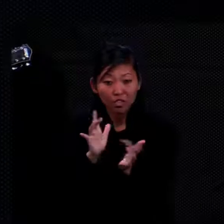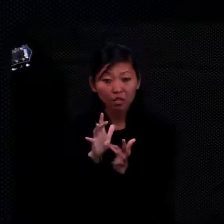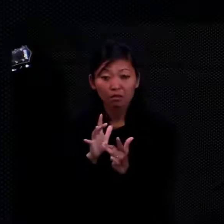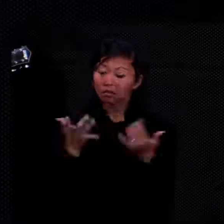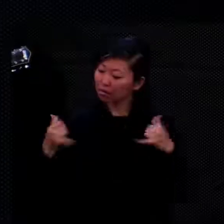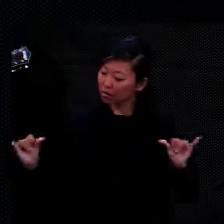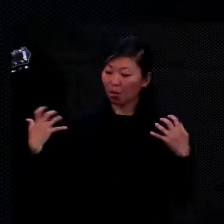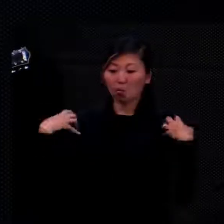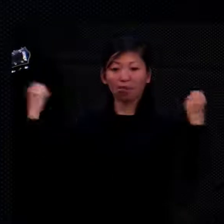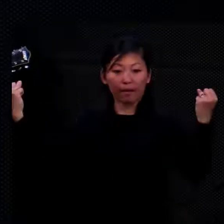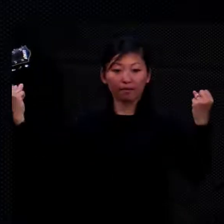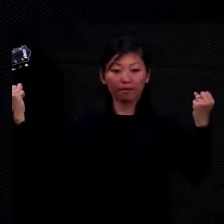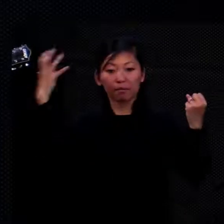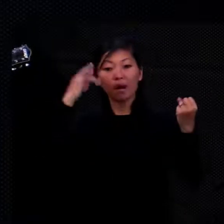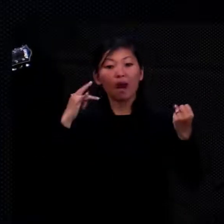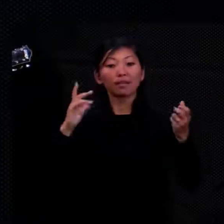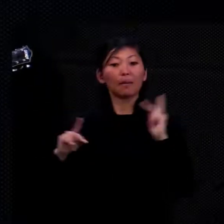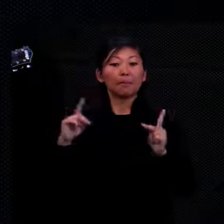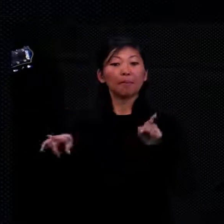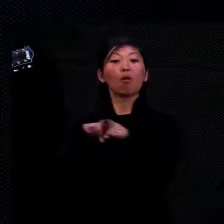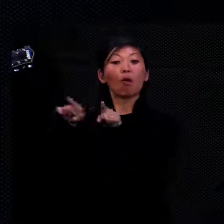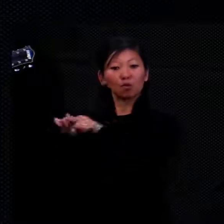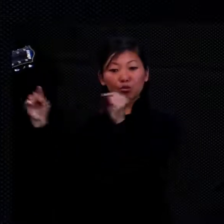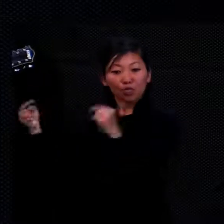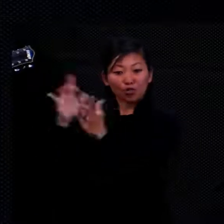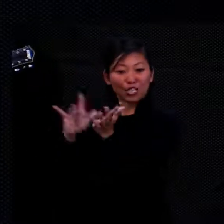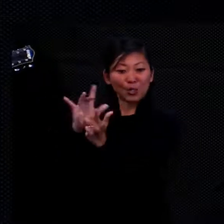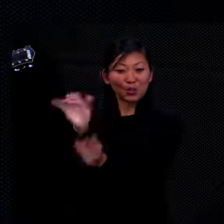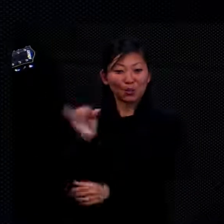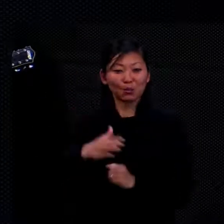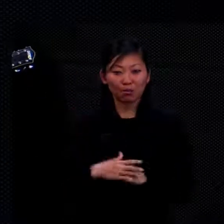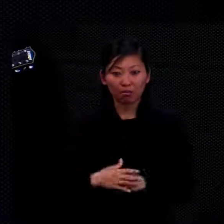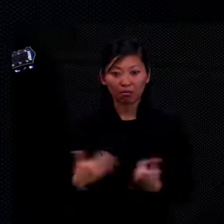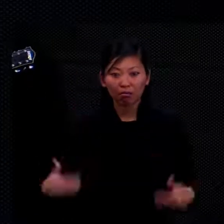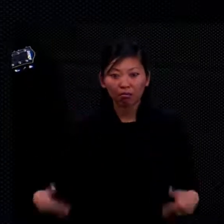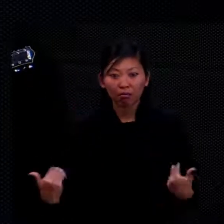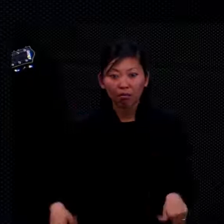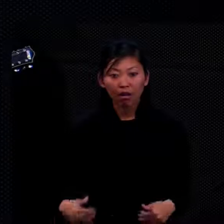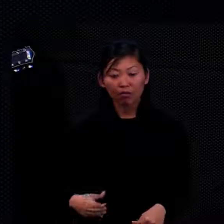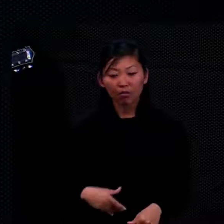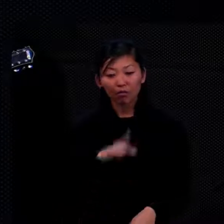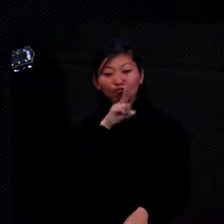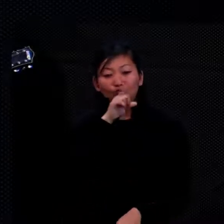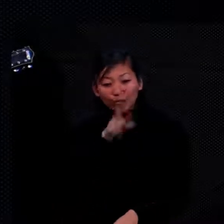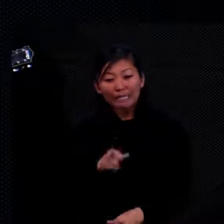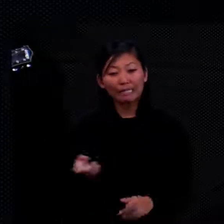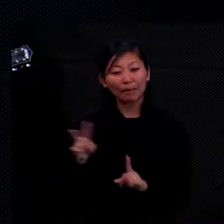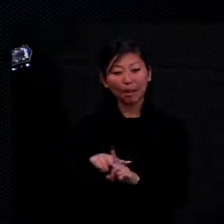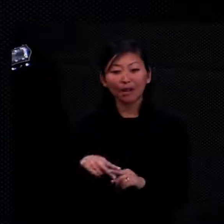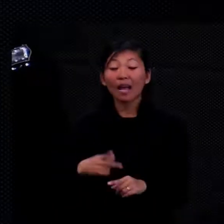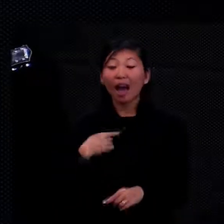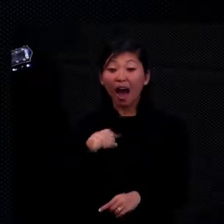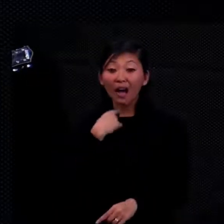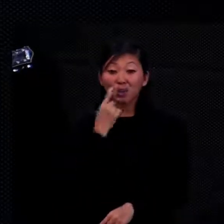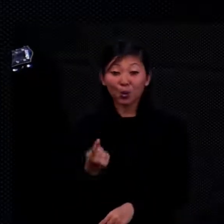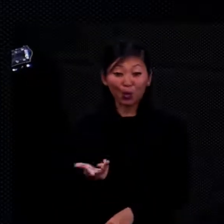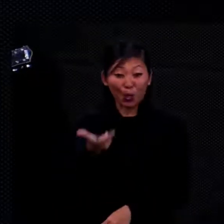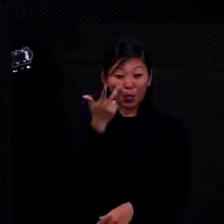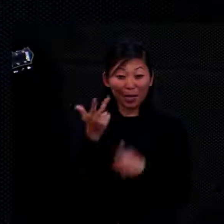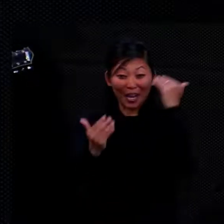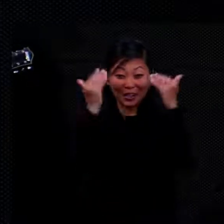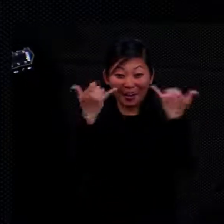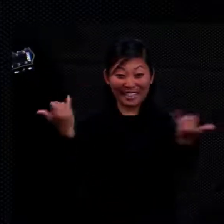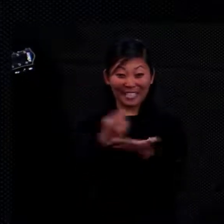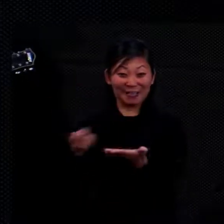be brave because people hurt Jesus too. You know how relevant that is? I sent that to 3 adults this week.